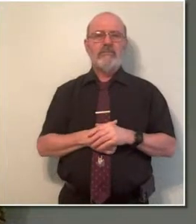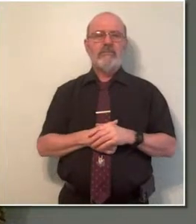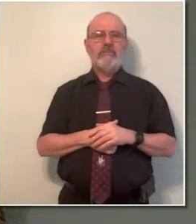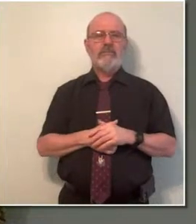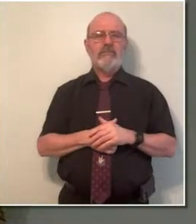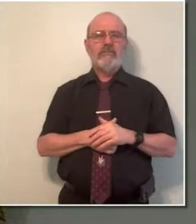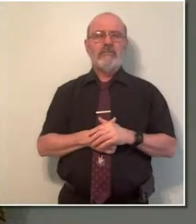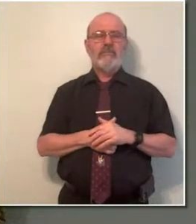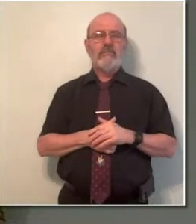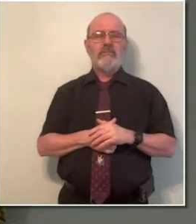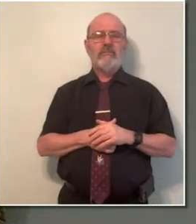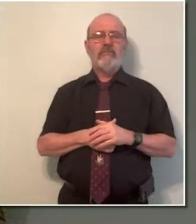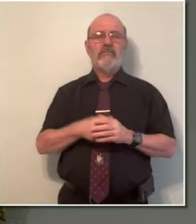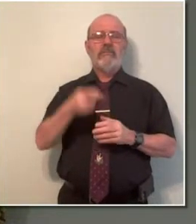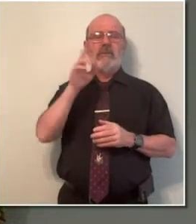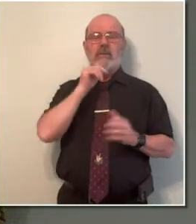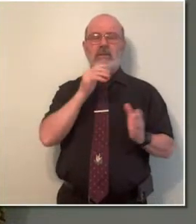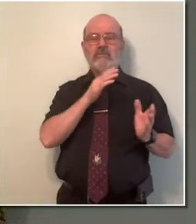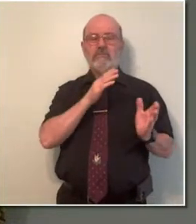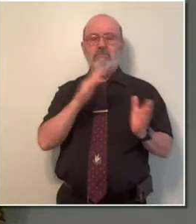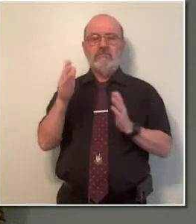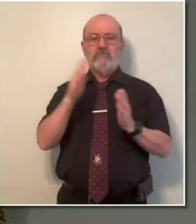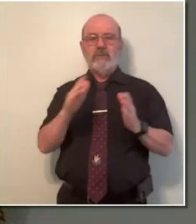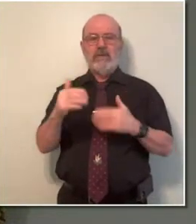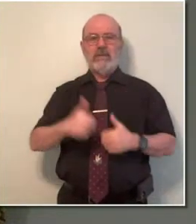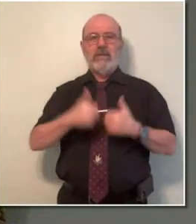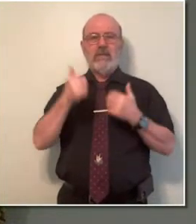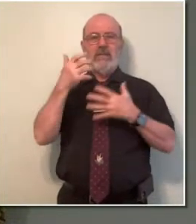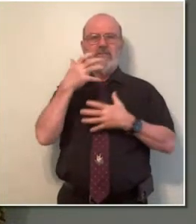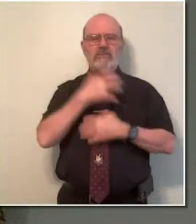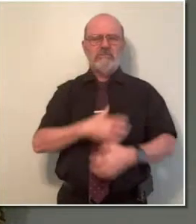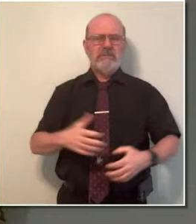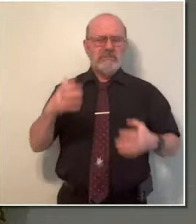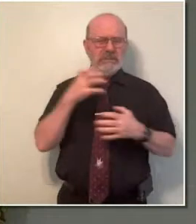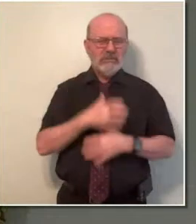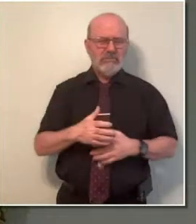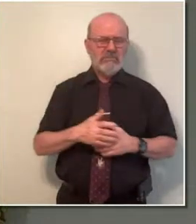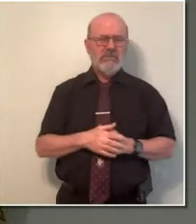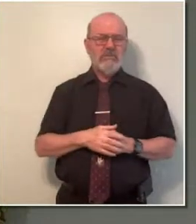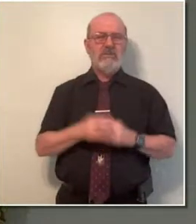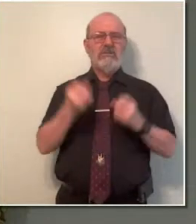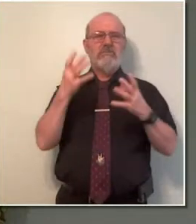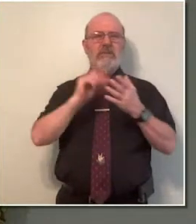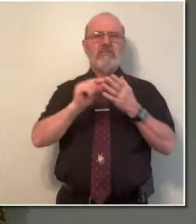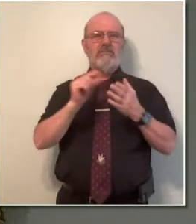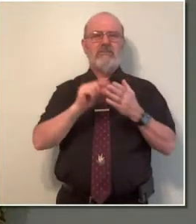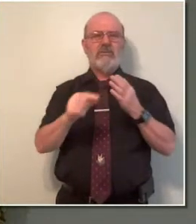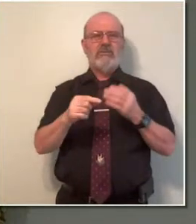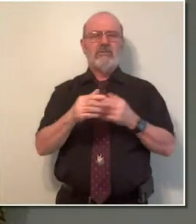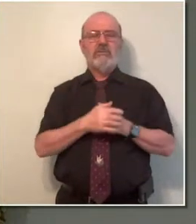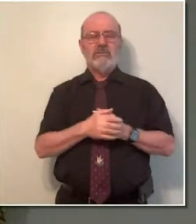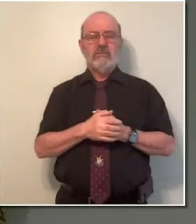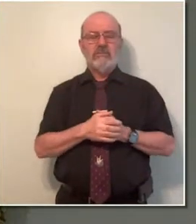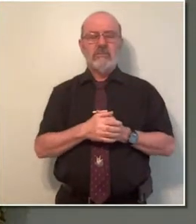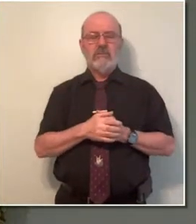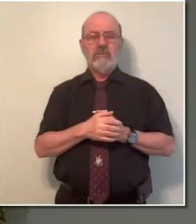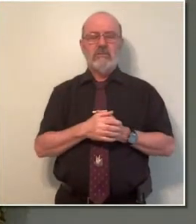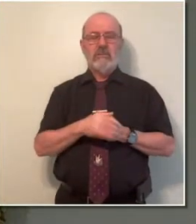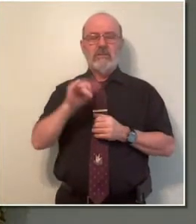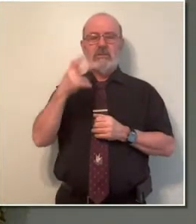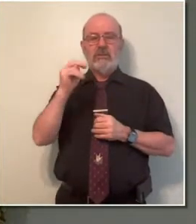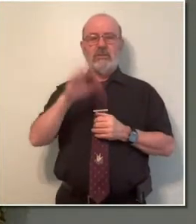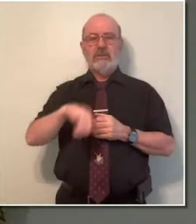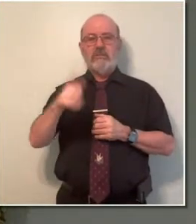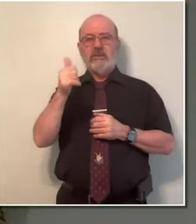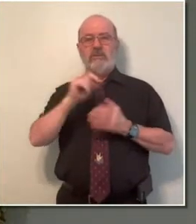God has not designed a life to be miserable. I hope you know that. There are lots of verses I could take you to. John chapter 10 and verse